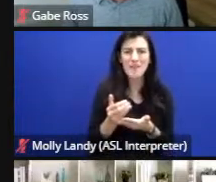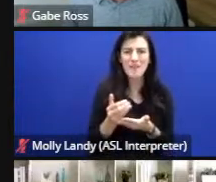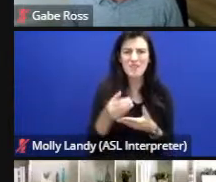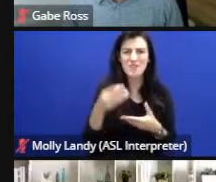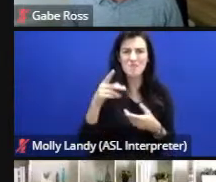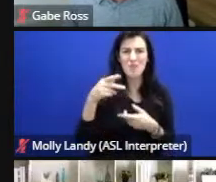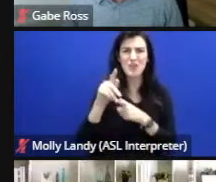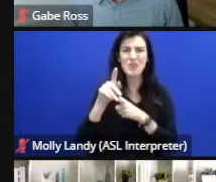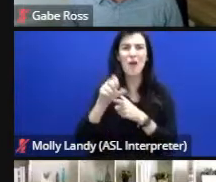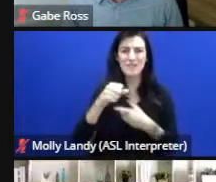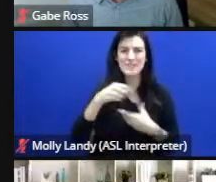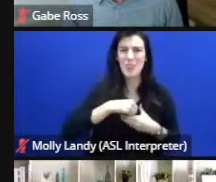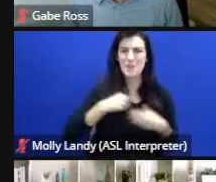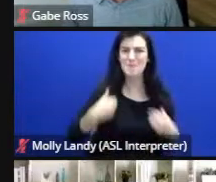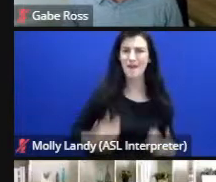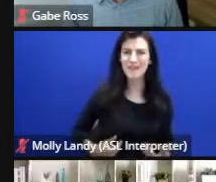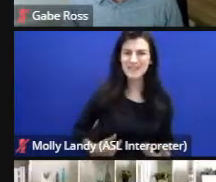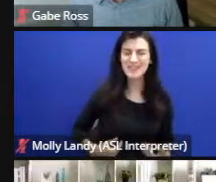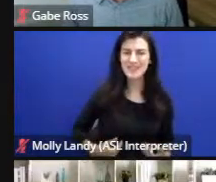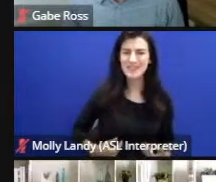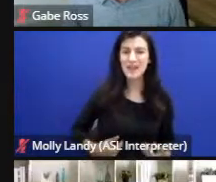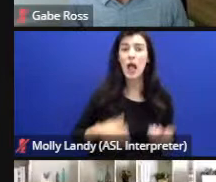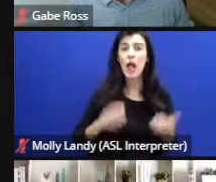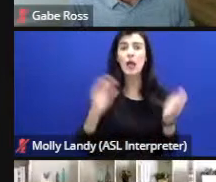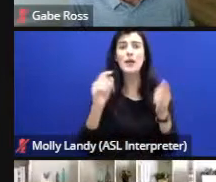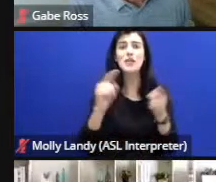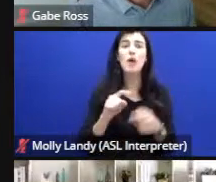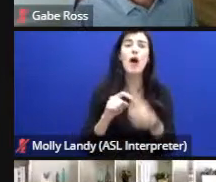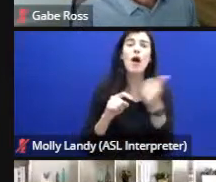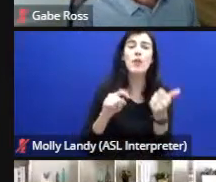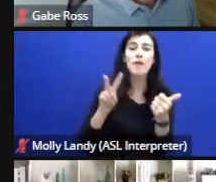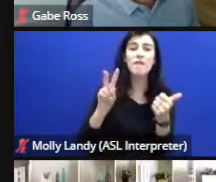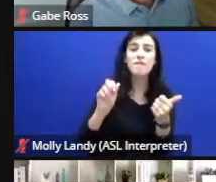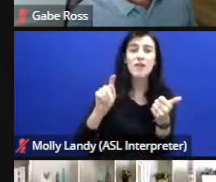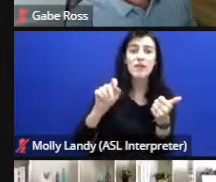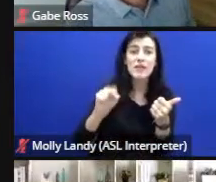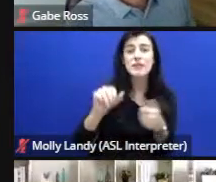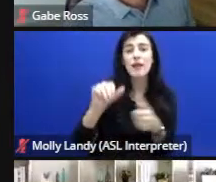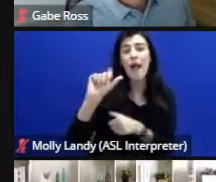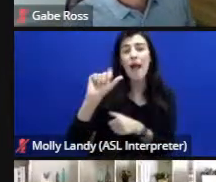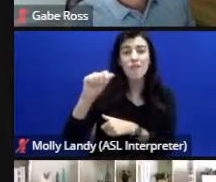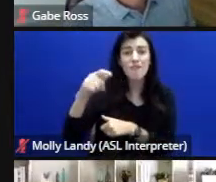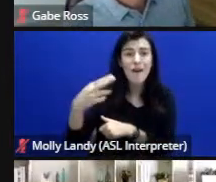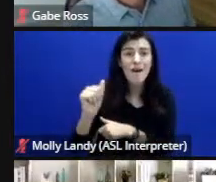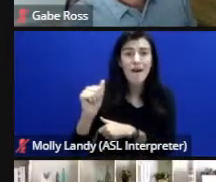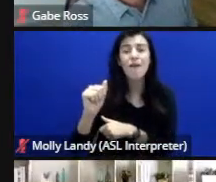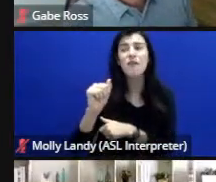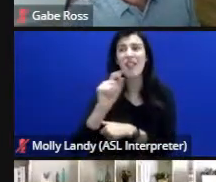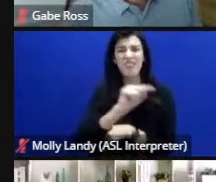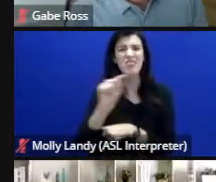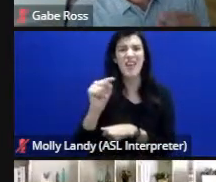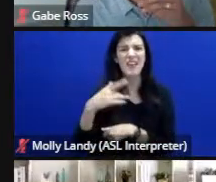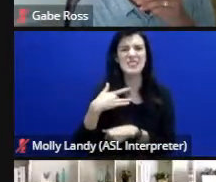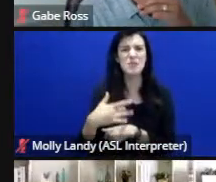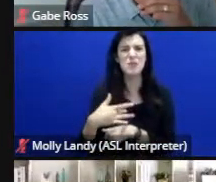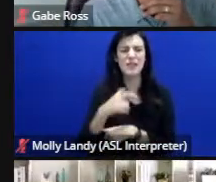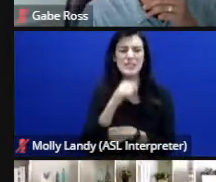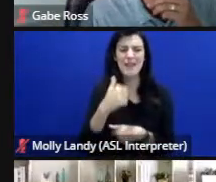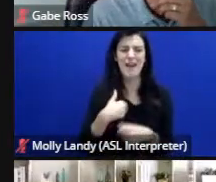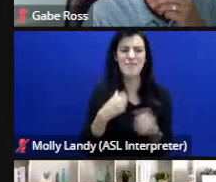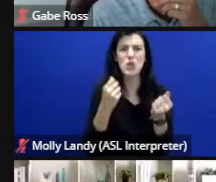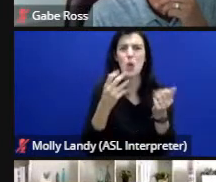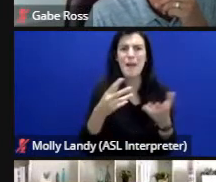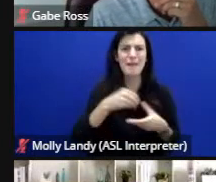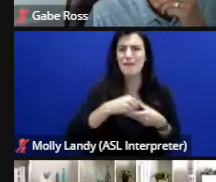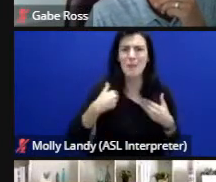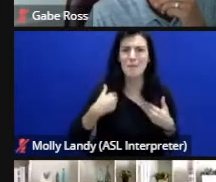virus, once vaccinated people didn't seem to be able to spread that. Thank you for that response. I do have a